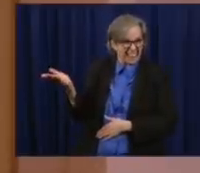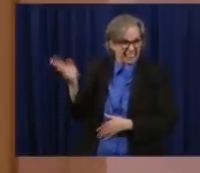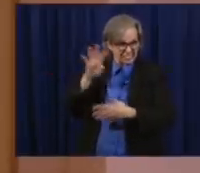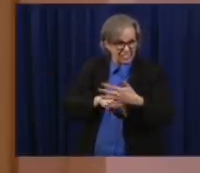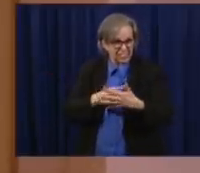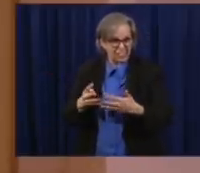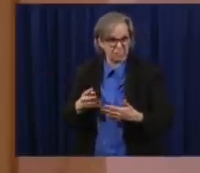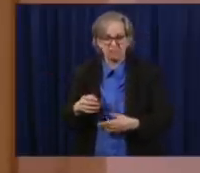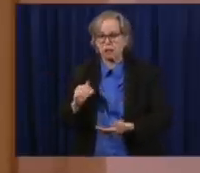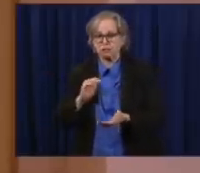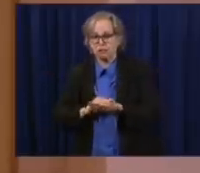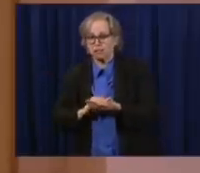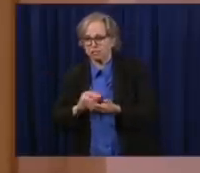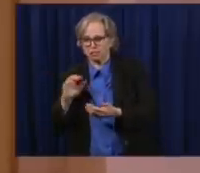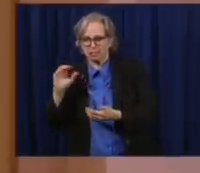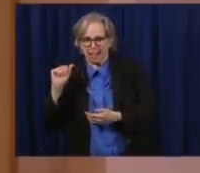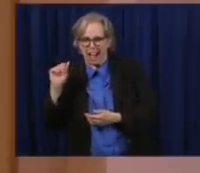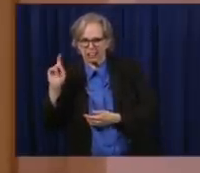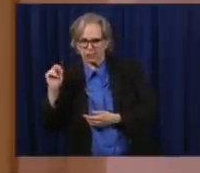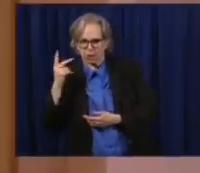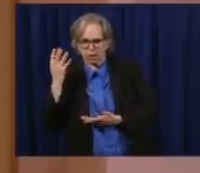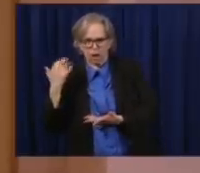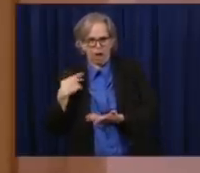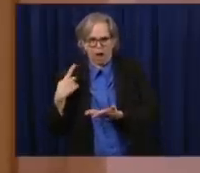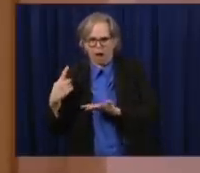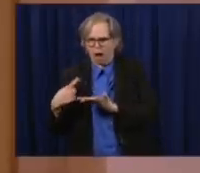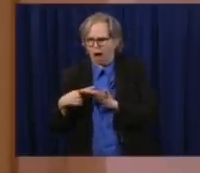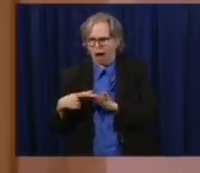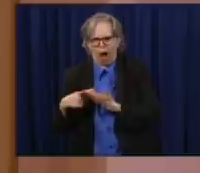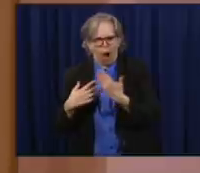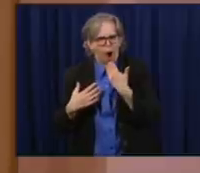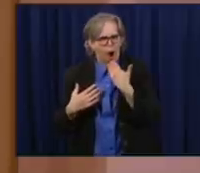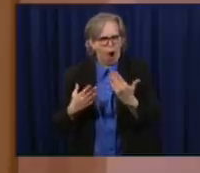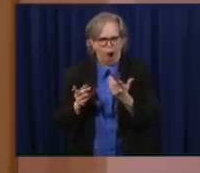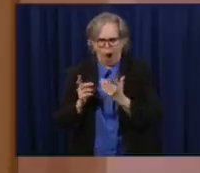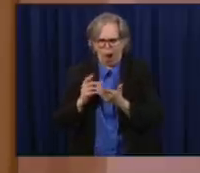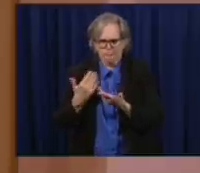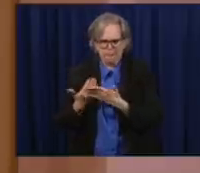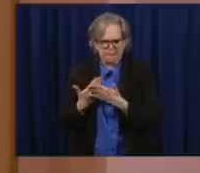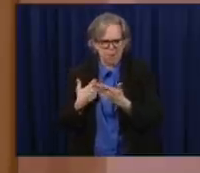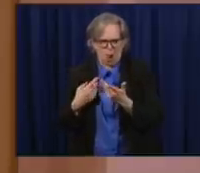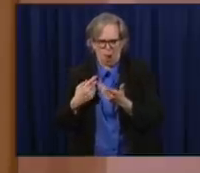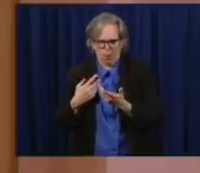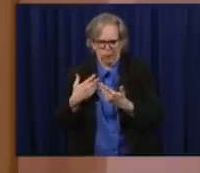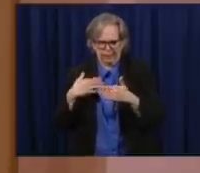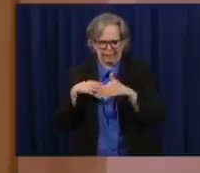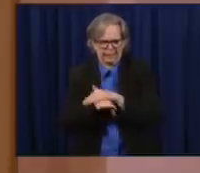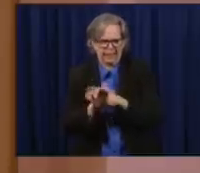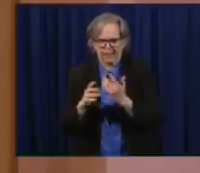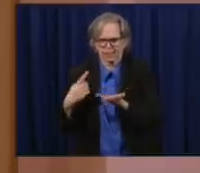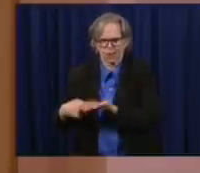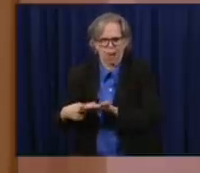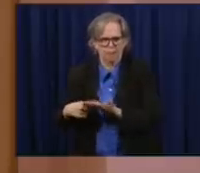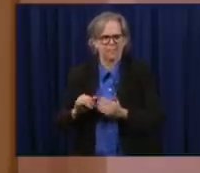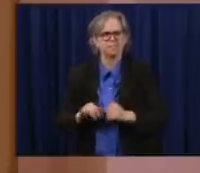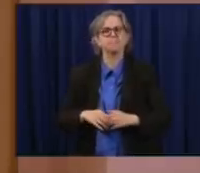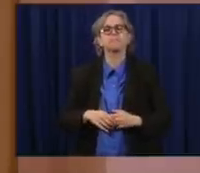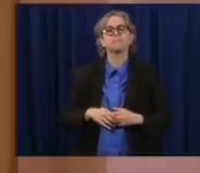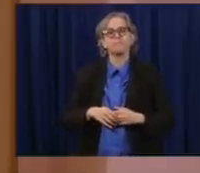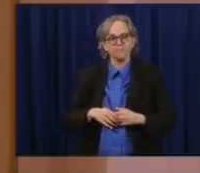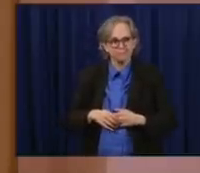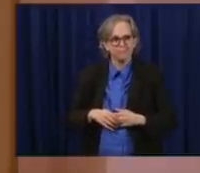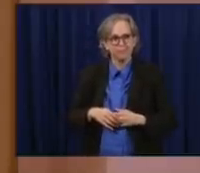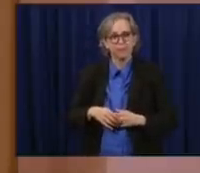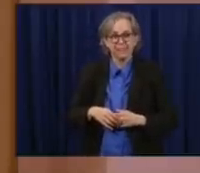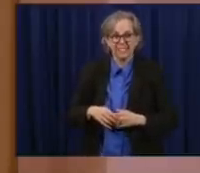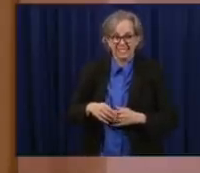thoughtful conversation about this before we came in. You know, what it is, so we talk about